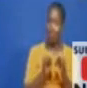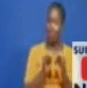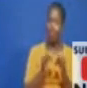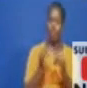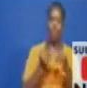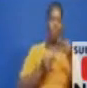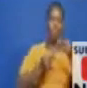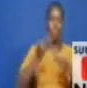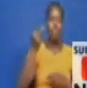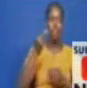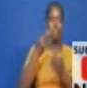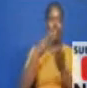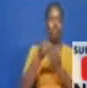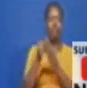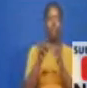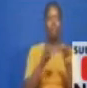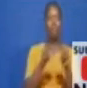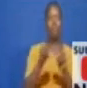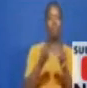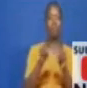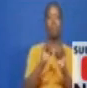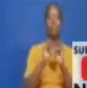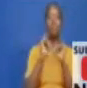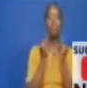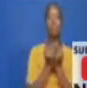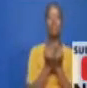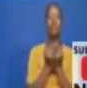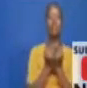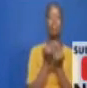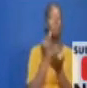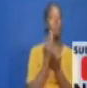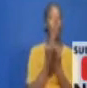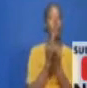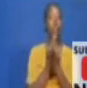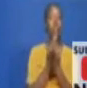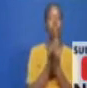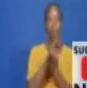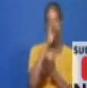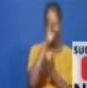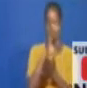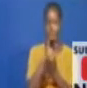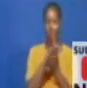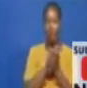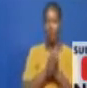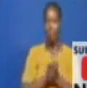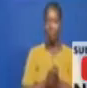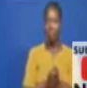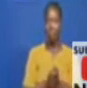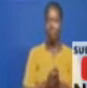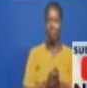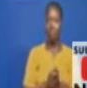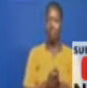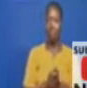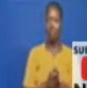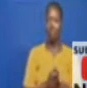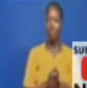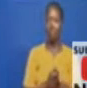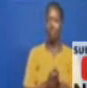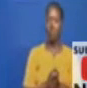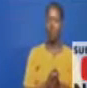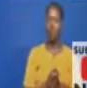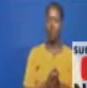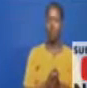highest financial management institution. Really, we need to be serious. Miss, you have made statement. What is your question?